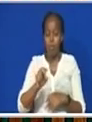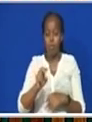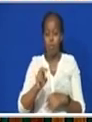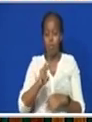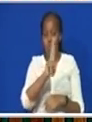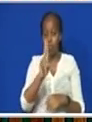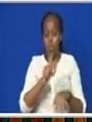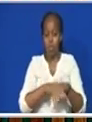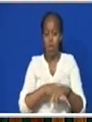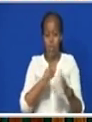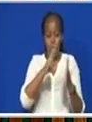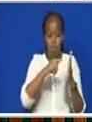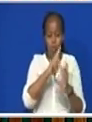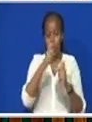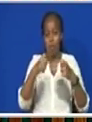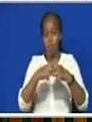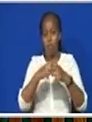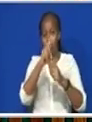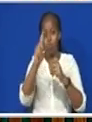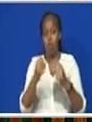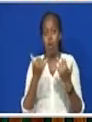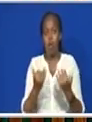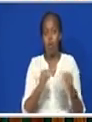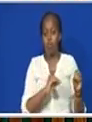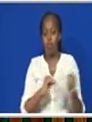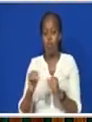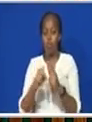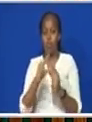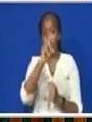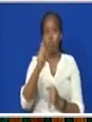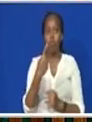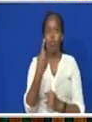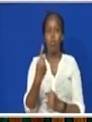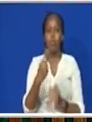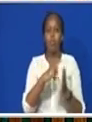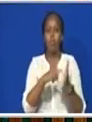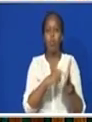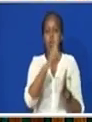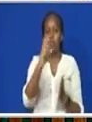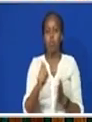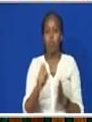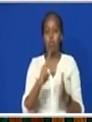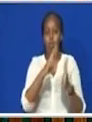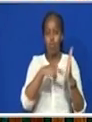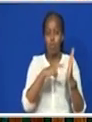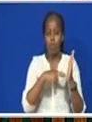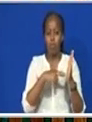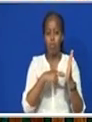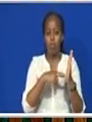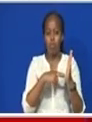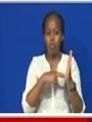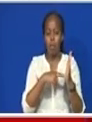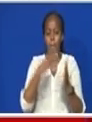question. So let's go straight to question number 1. This question reads,